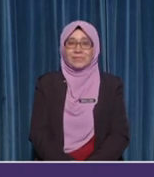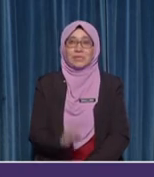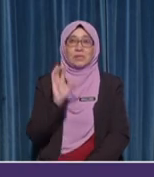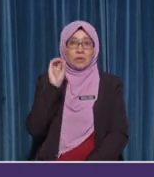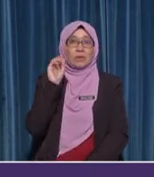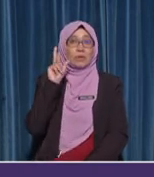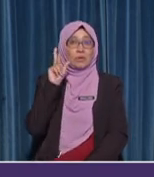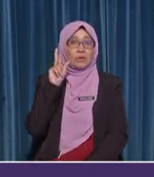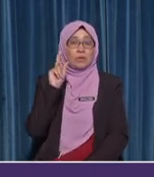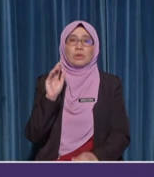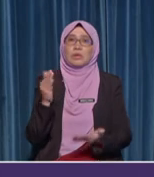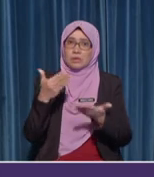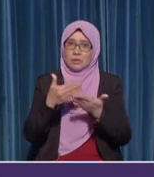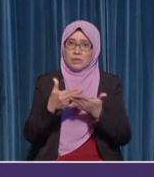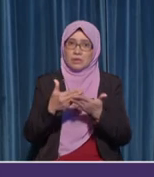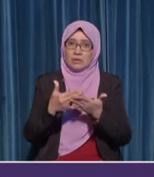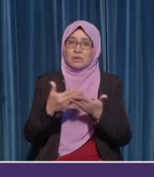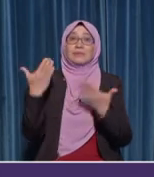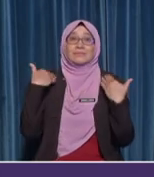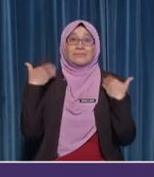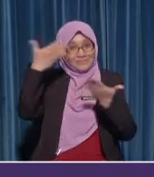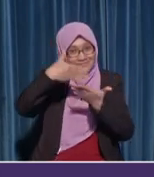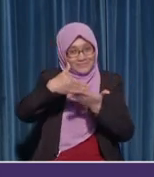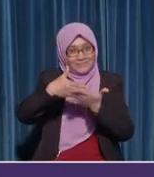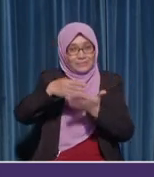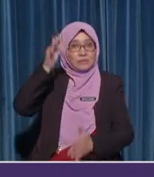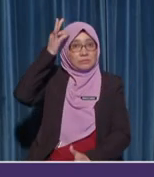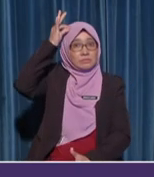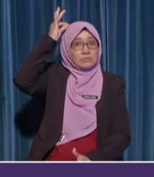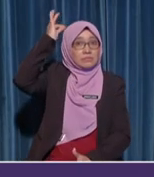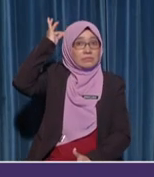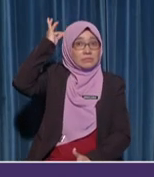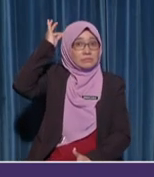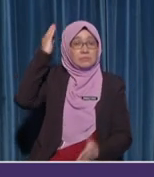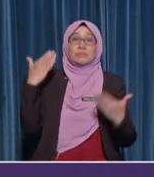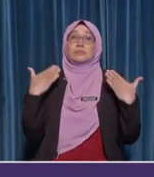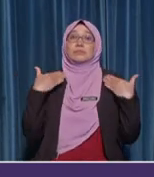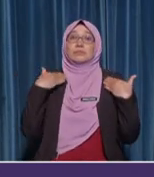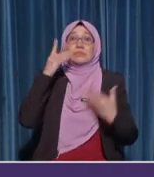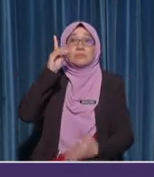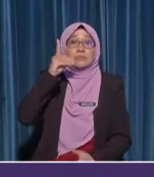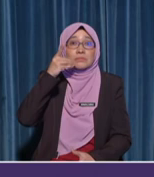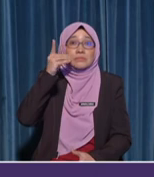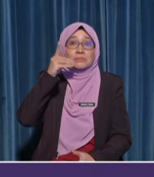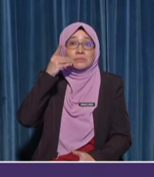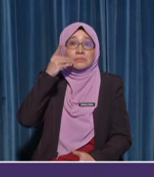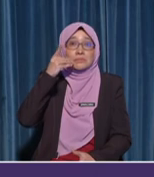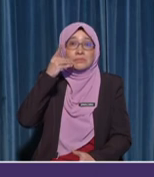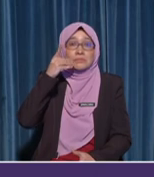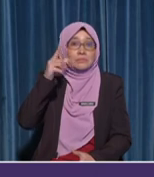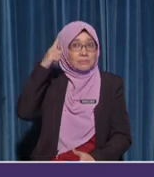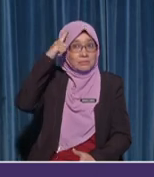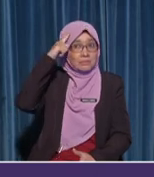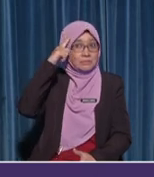Oh yes. Before I forget, Shafiq had dinner for a quarter of